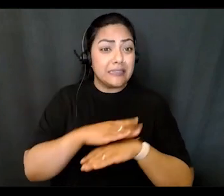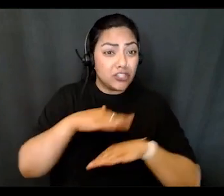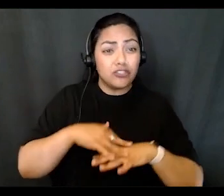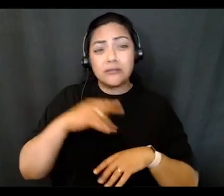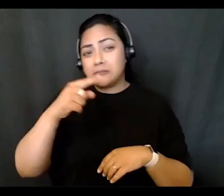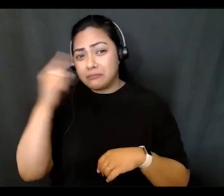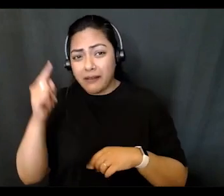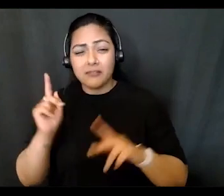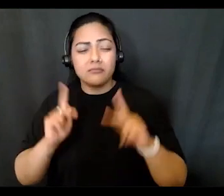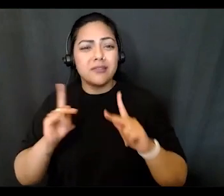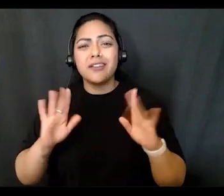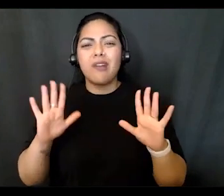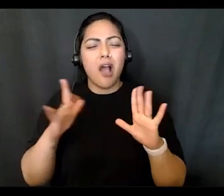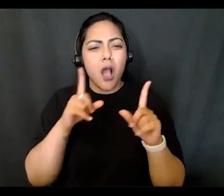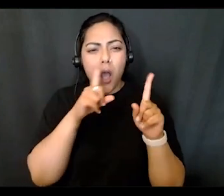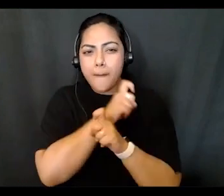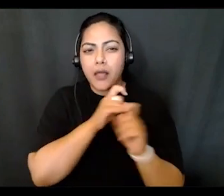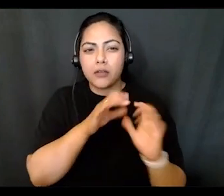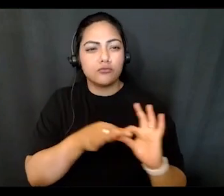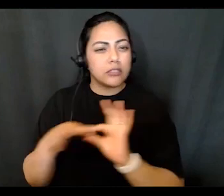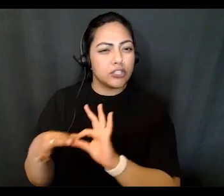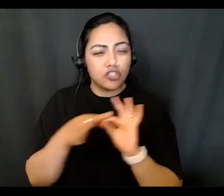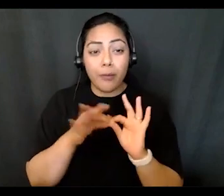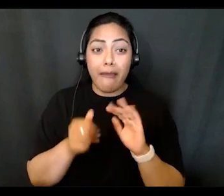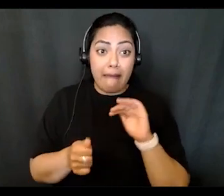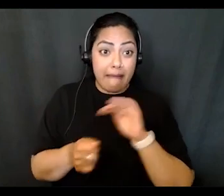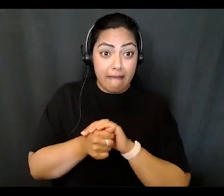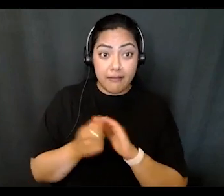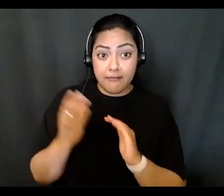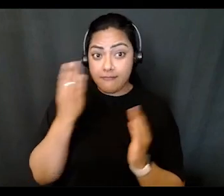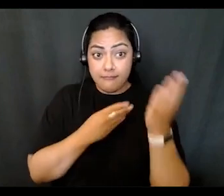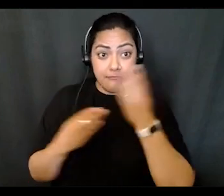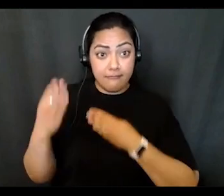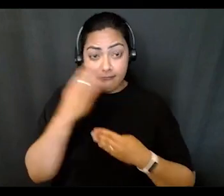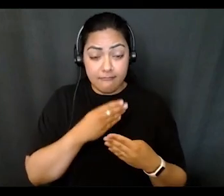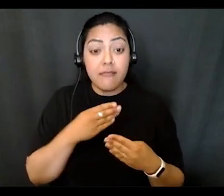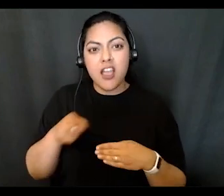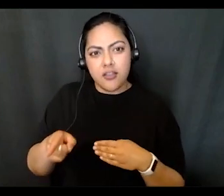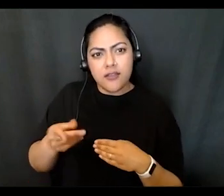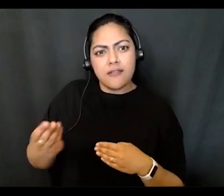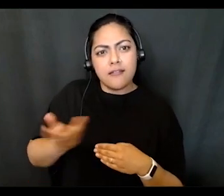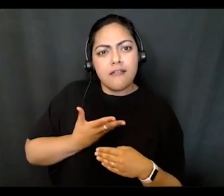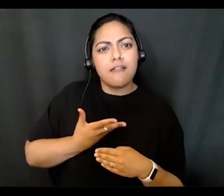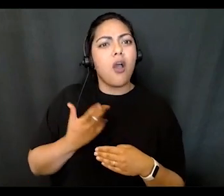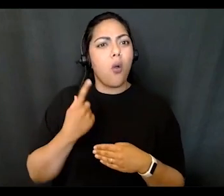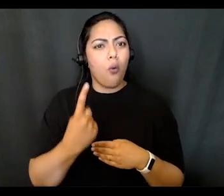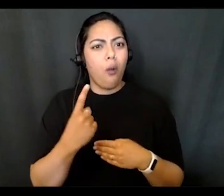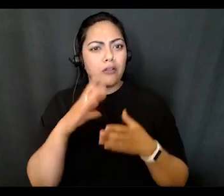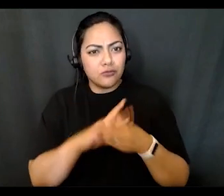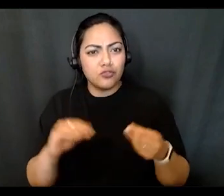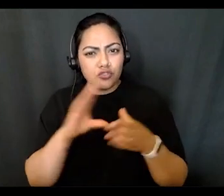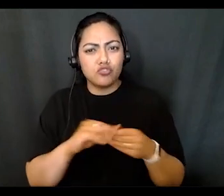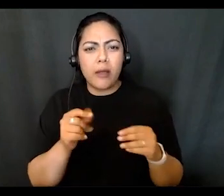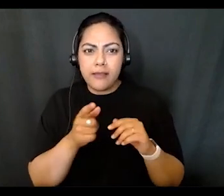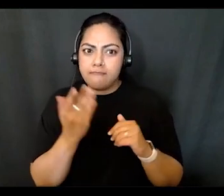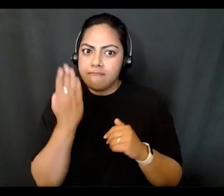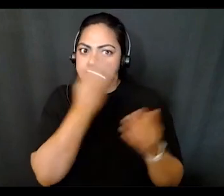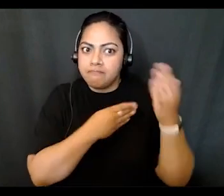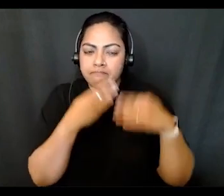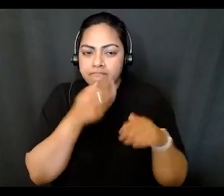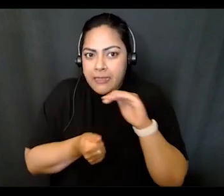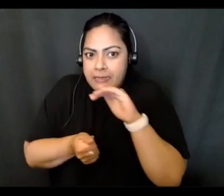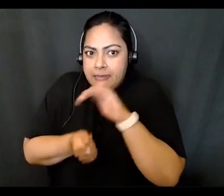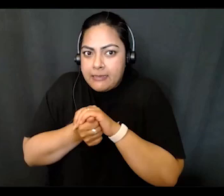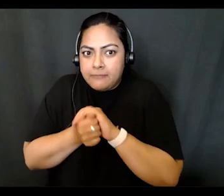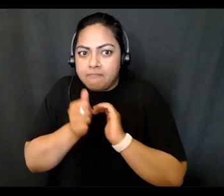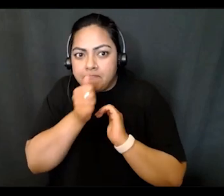complicated, oftentimes hidden, because the story she shared with me was a story of a hidden relationship in many ways,